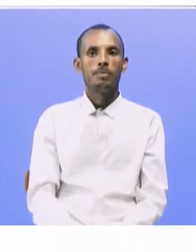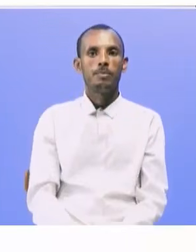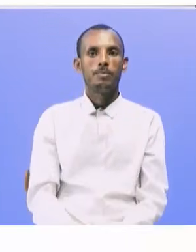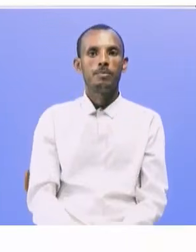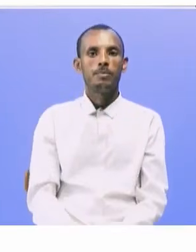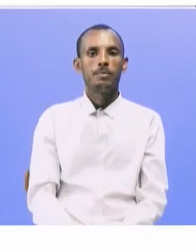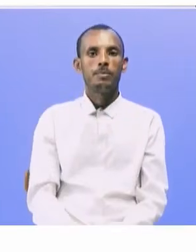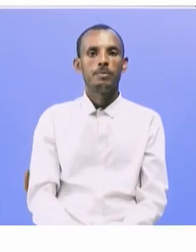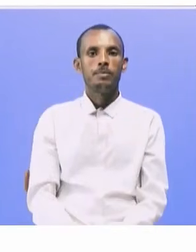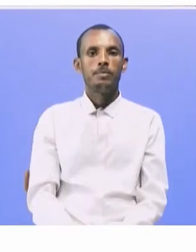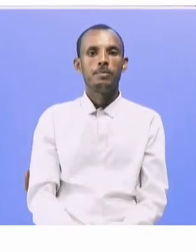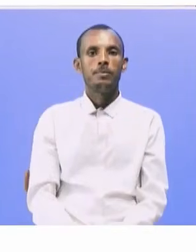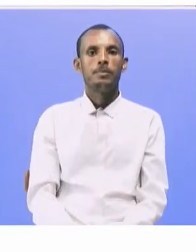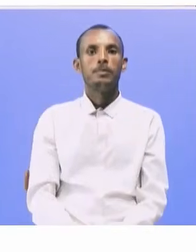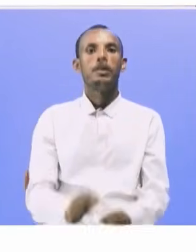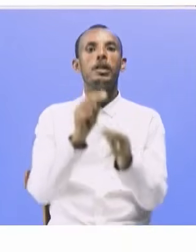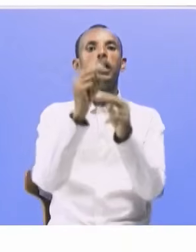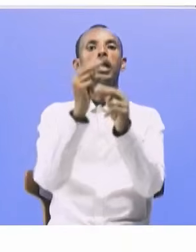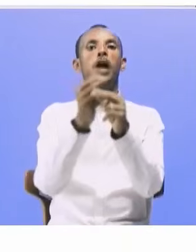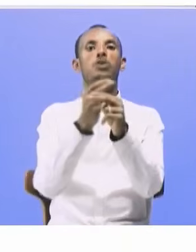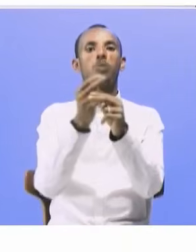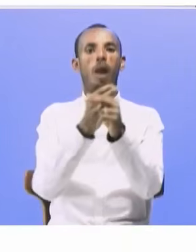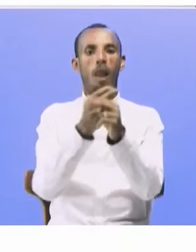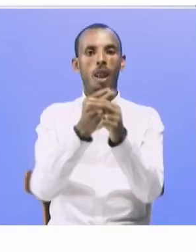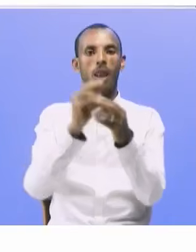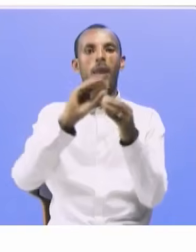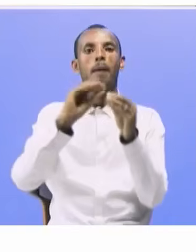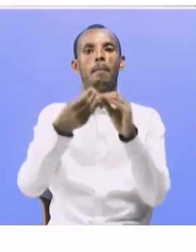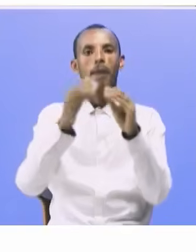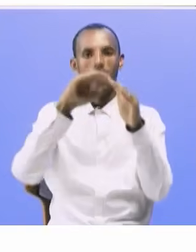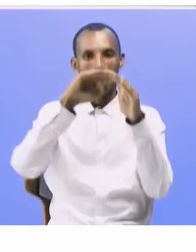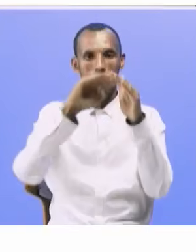of natural numbers less than